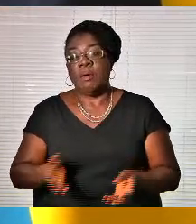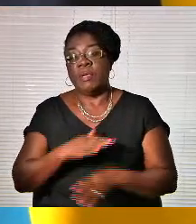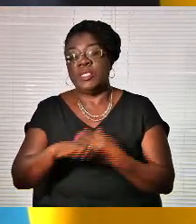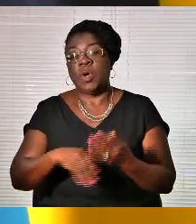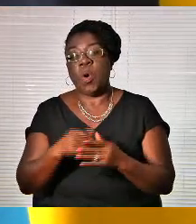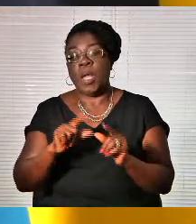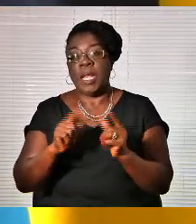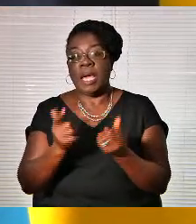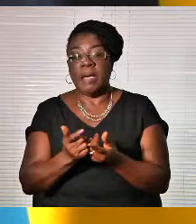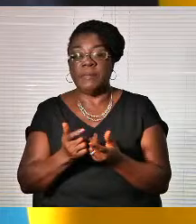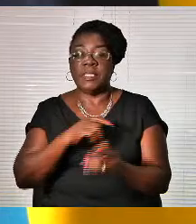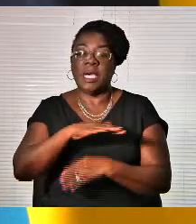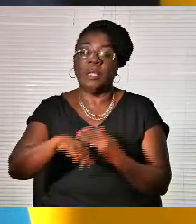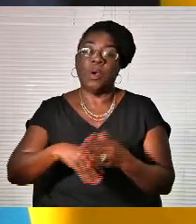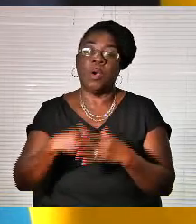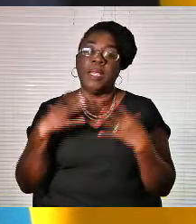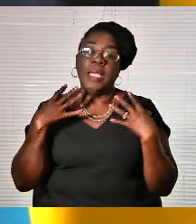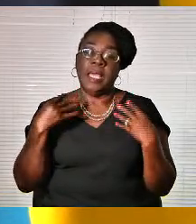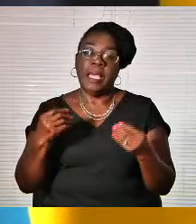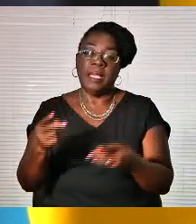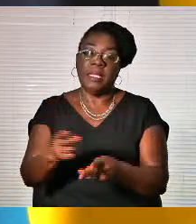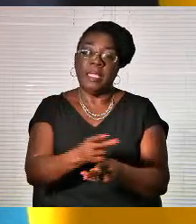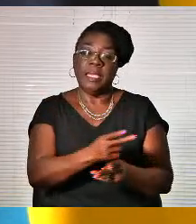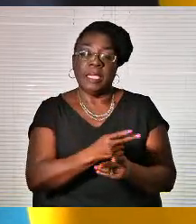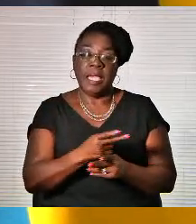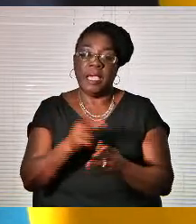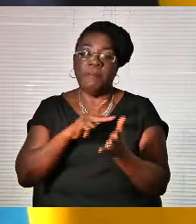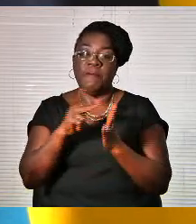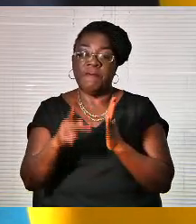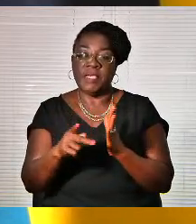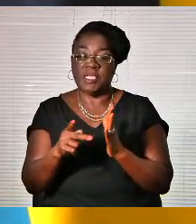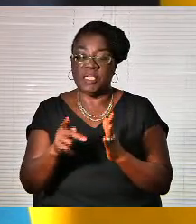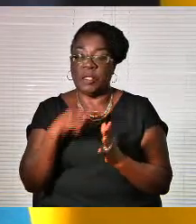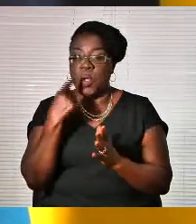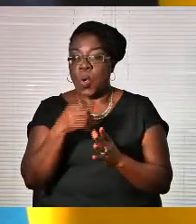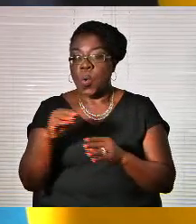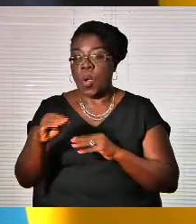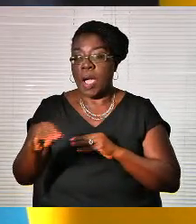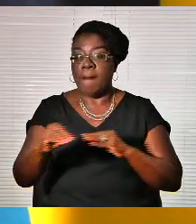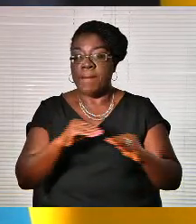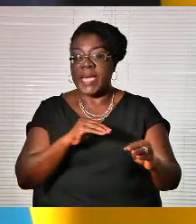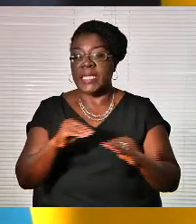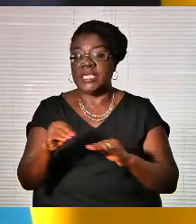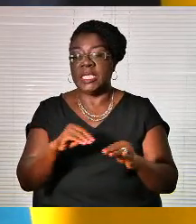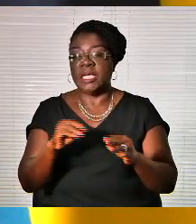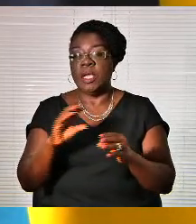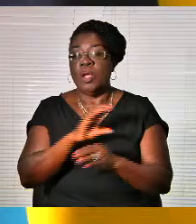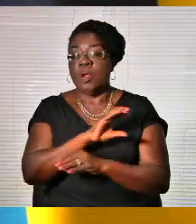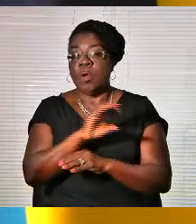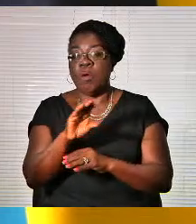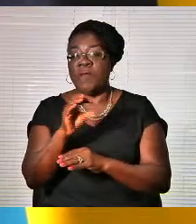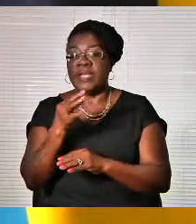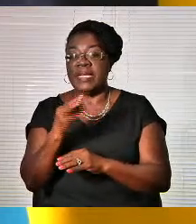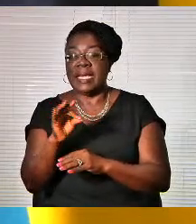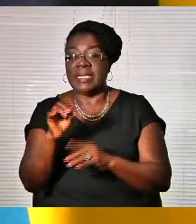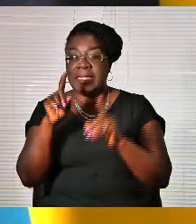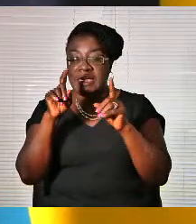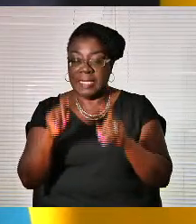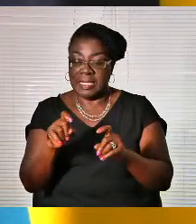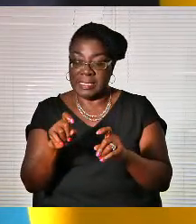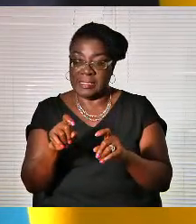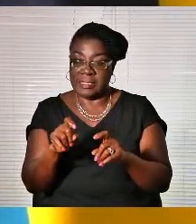healthcare professionals who are actually managing COVID-19 tests, COVID-19 suspects,